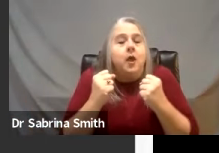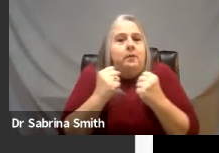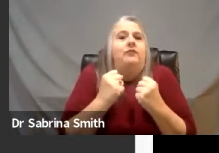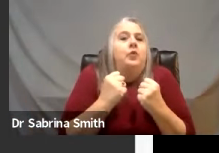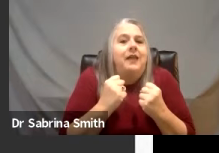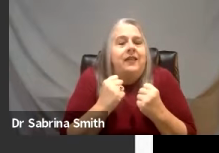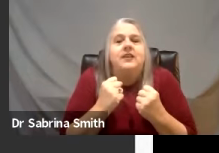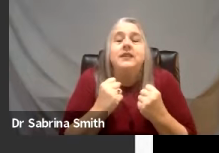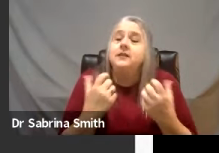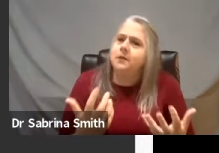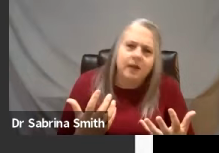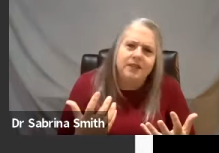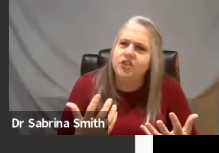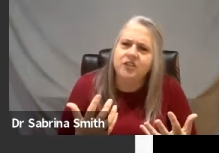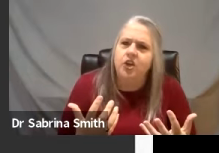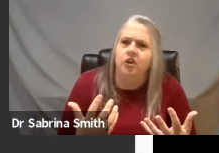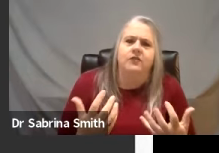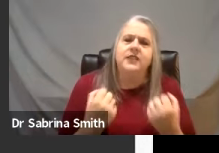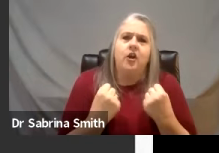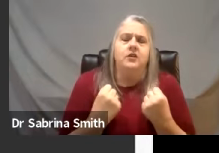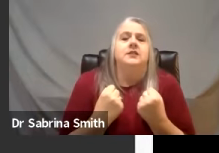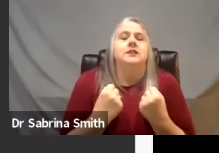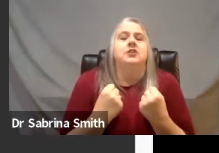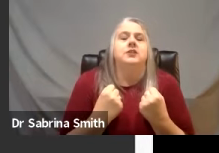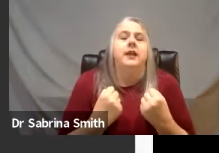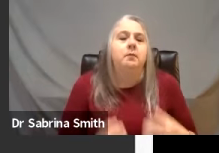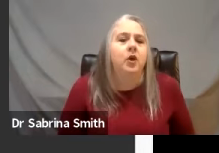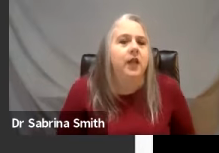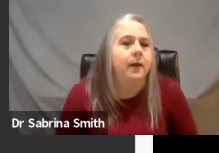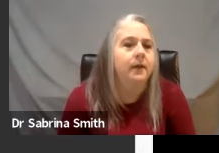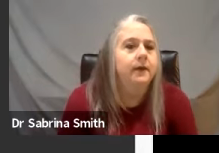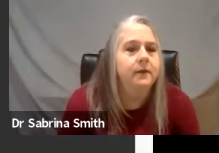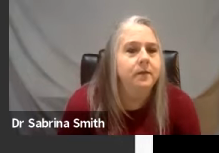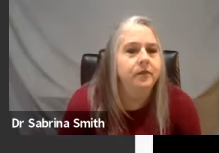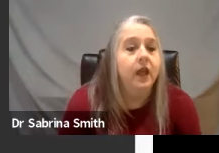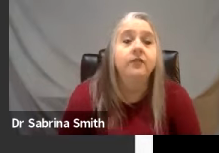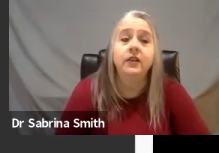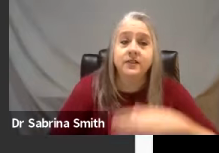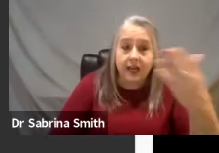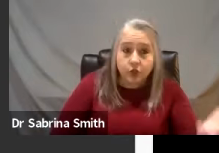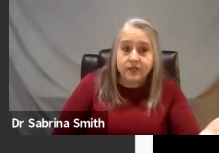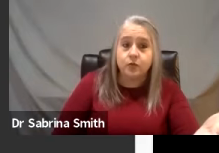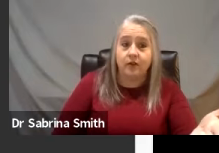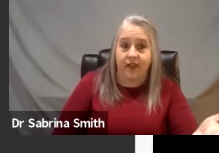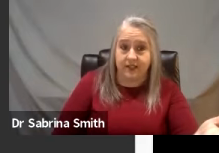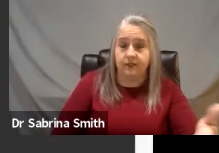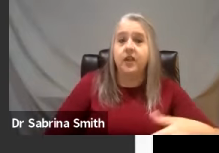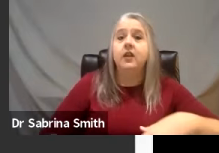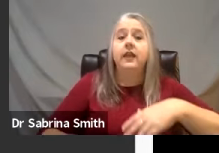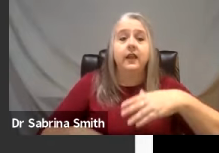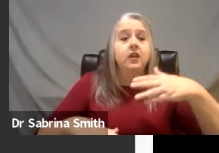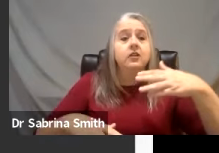helpful. But if we're like this, and sometimes it's just nerves that cause us to just kind of ball up. And sign choices were